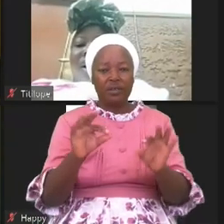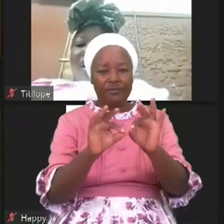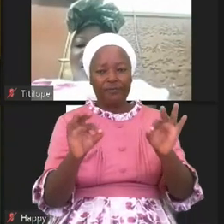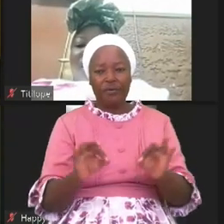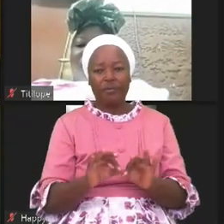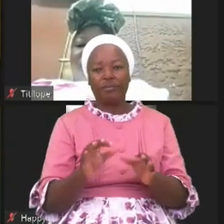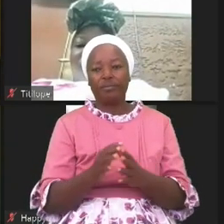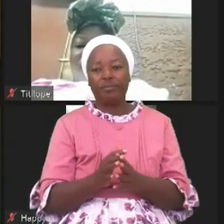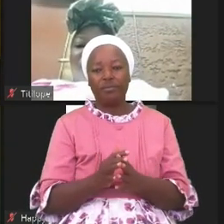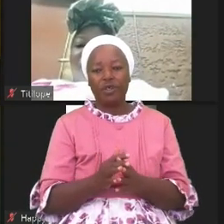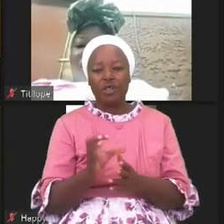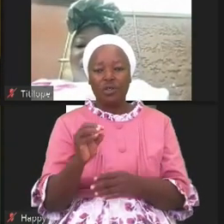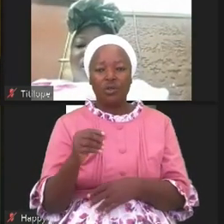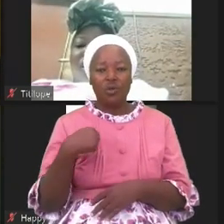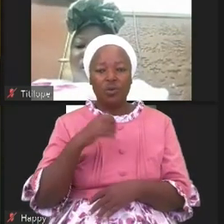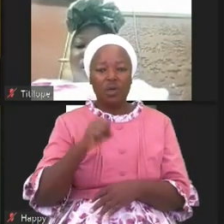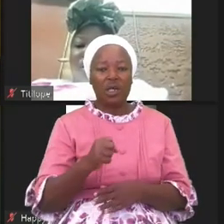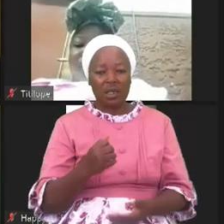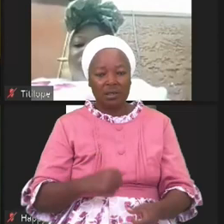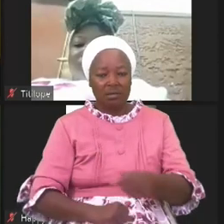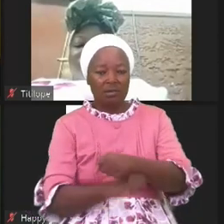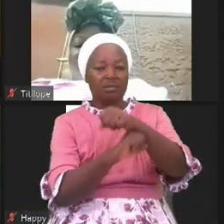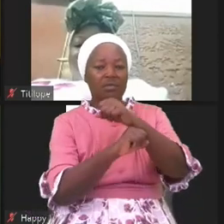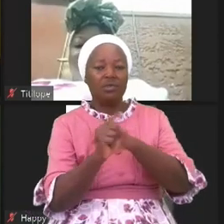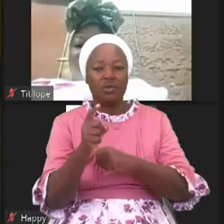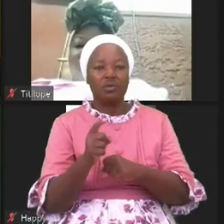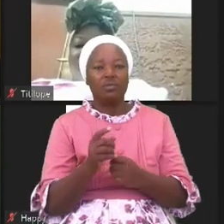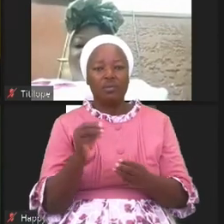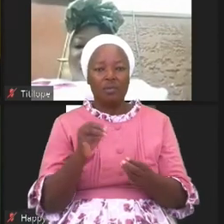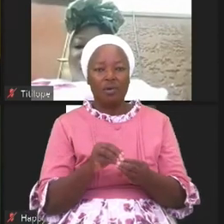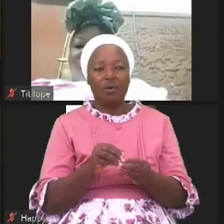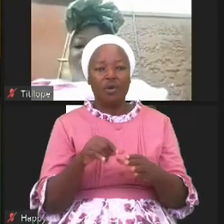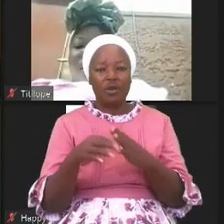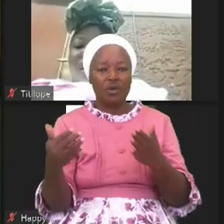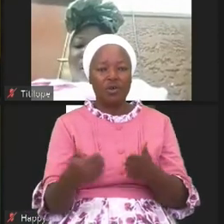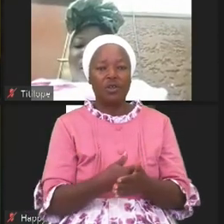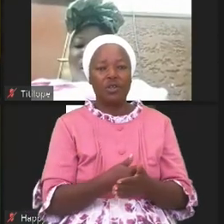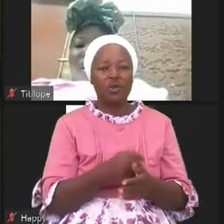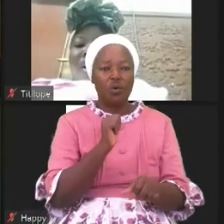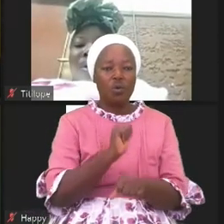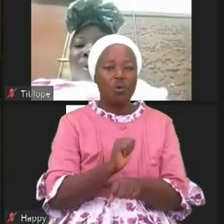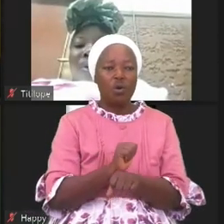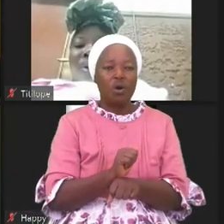further in your new walk with Christ. For those of you online,